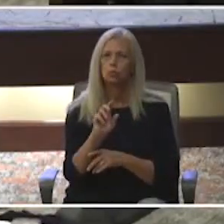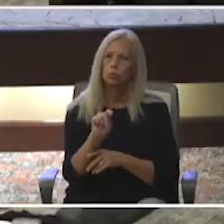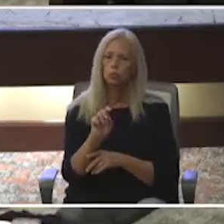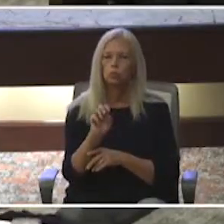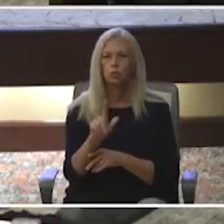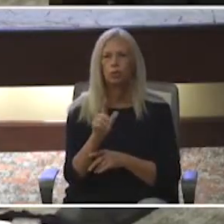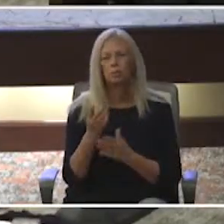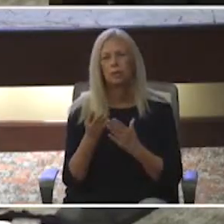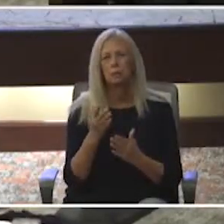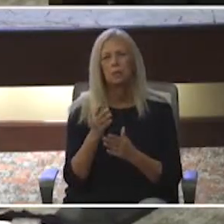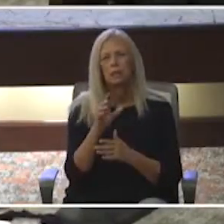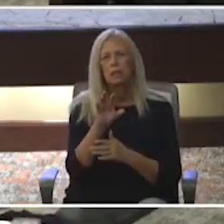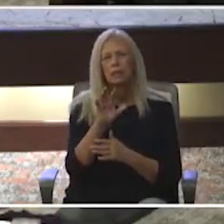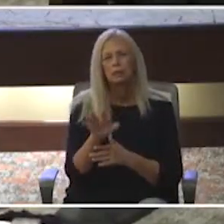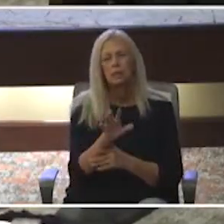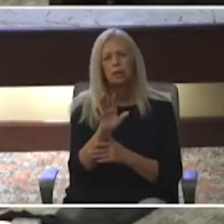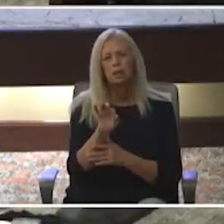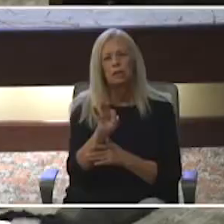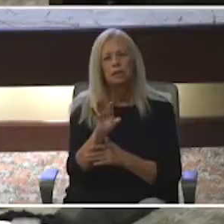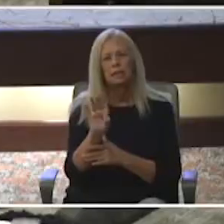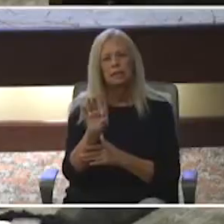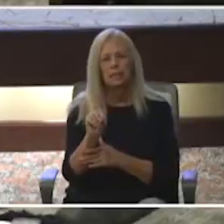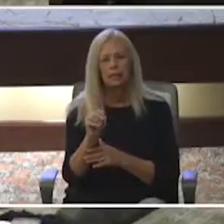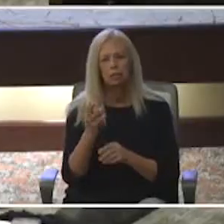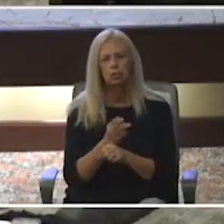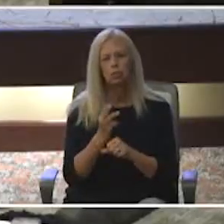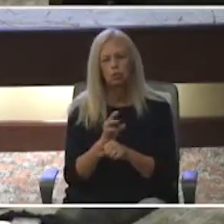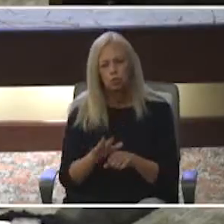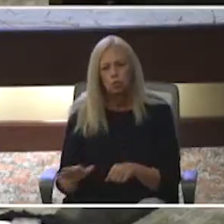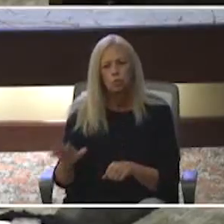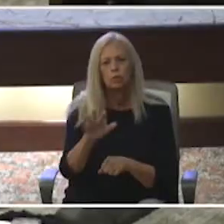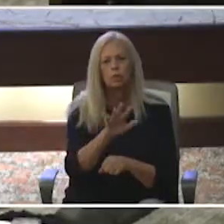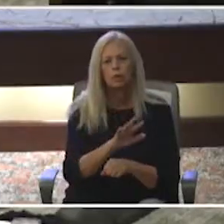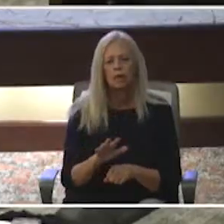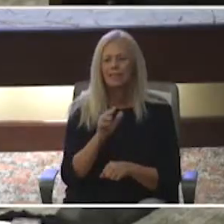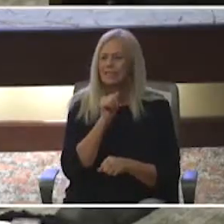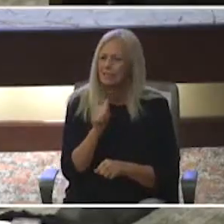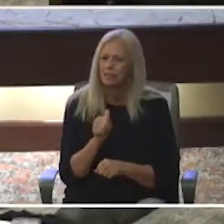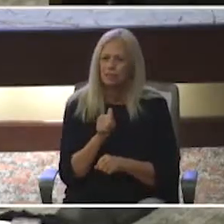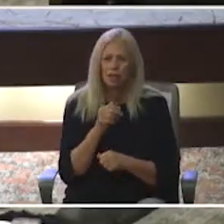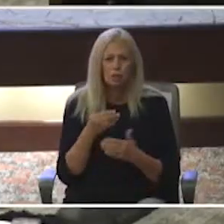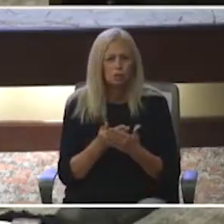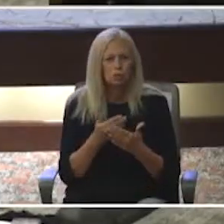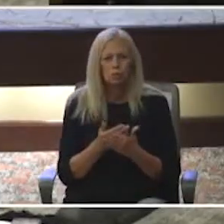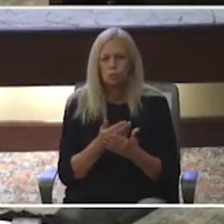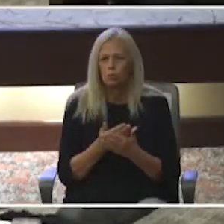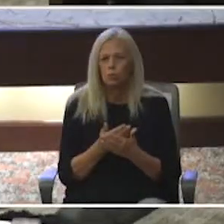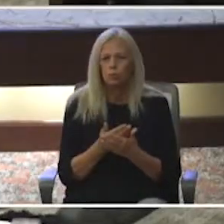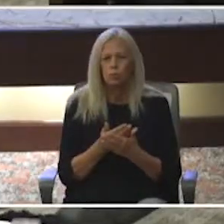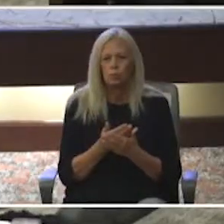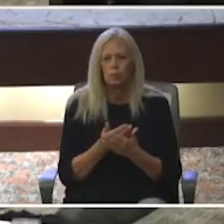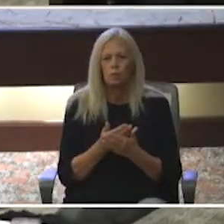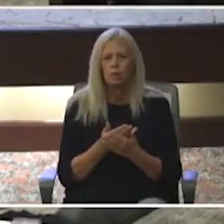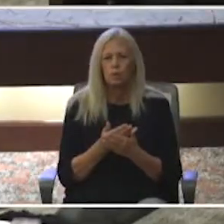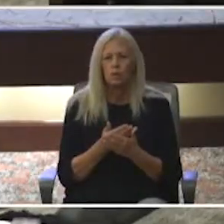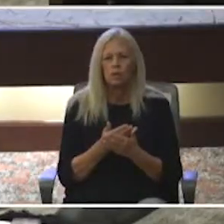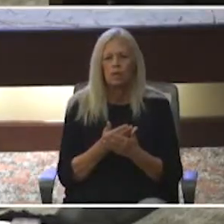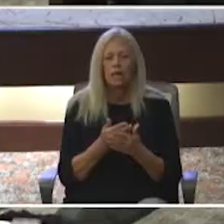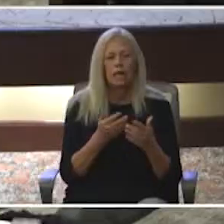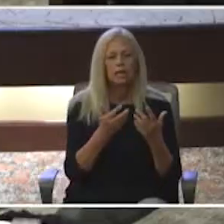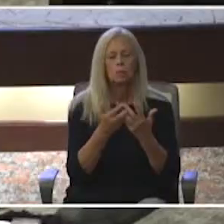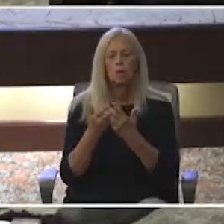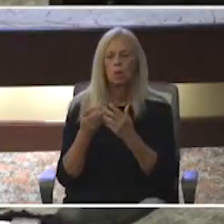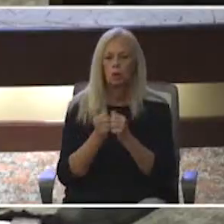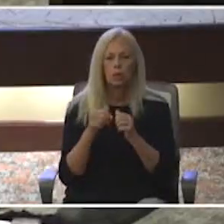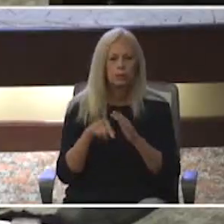in the 1990s, but they're used throughout the nation. They're not a new endeavor. They're often paired with downtown